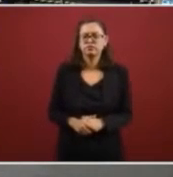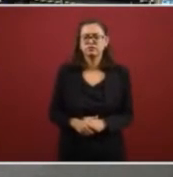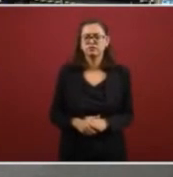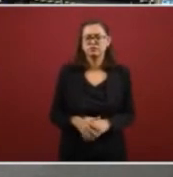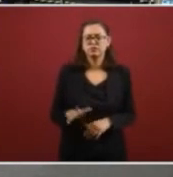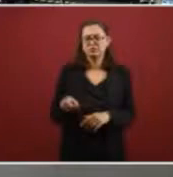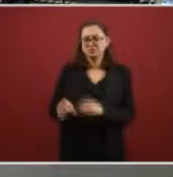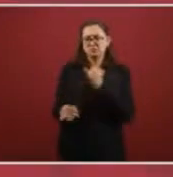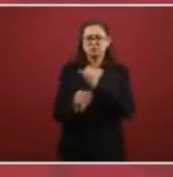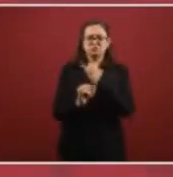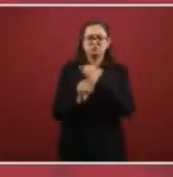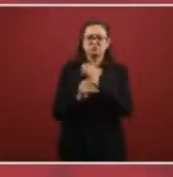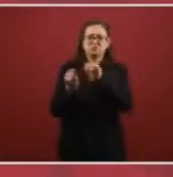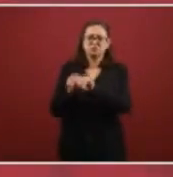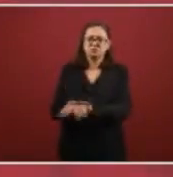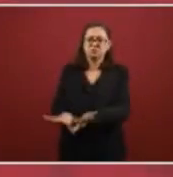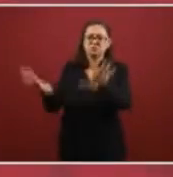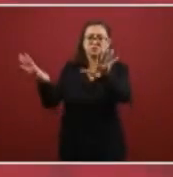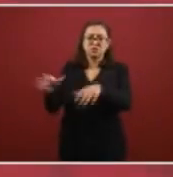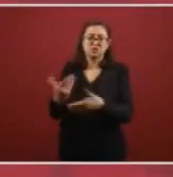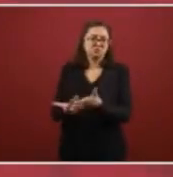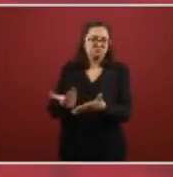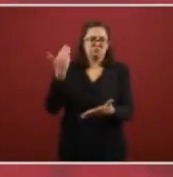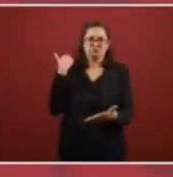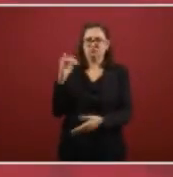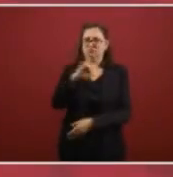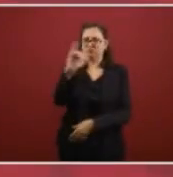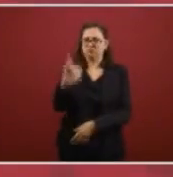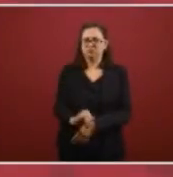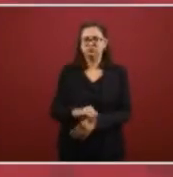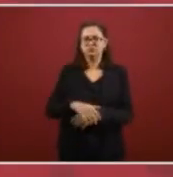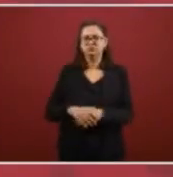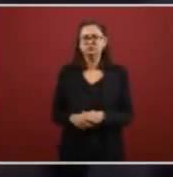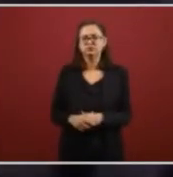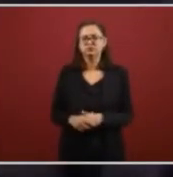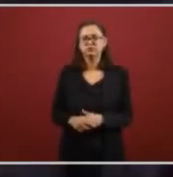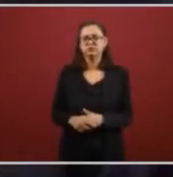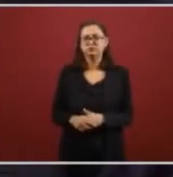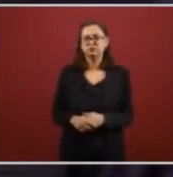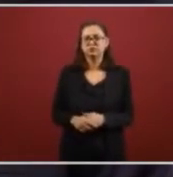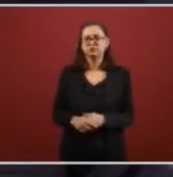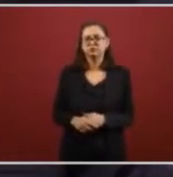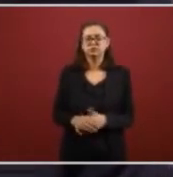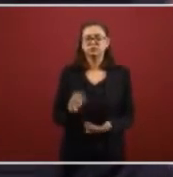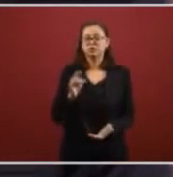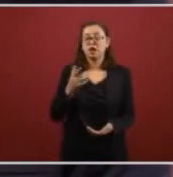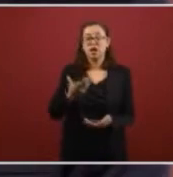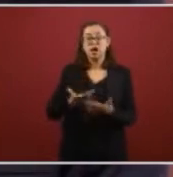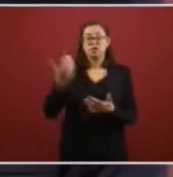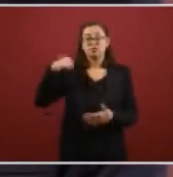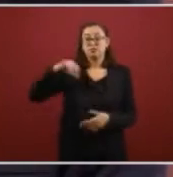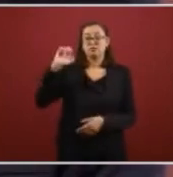because they inform via the internet. That didn't used to exist before.